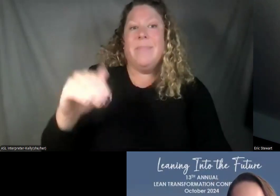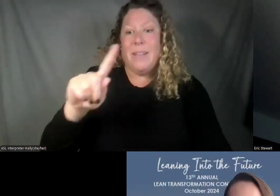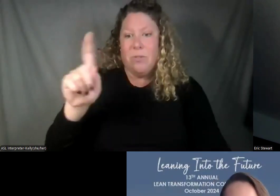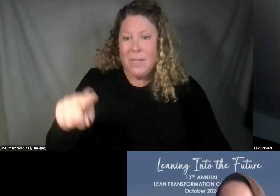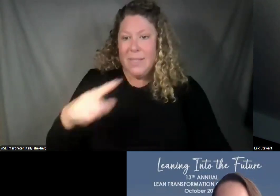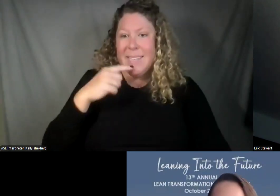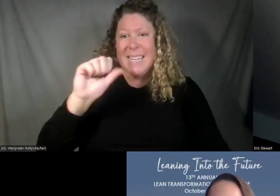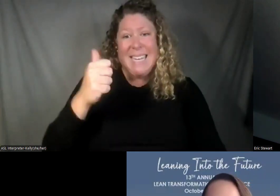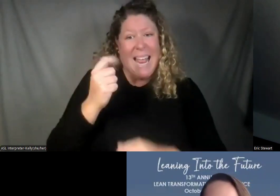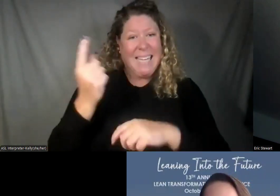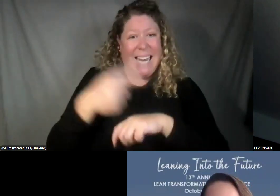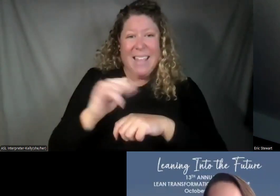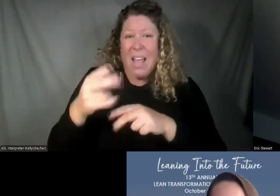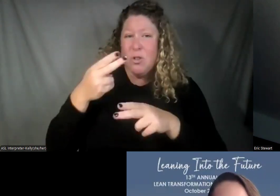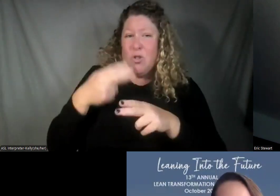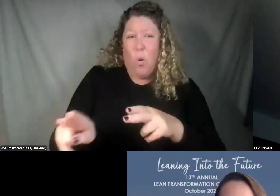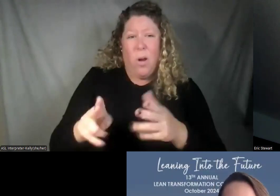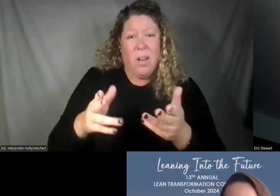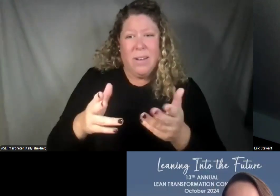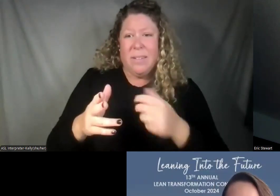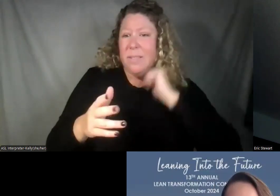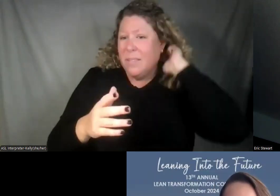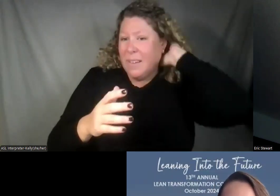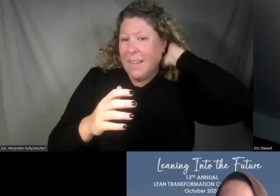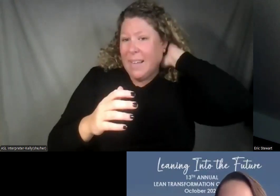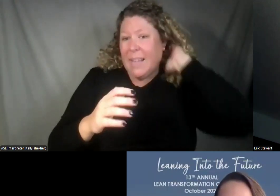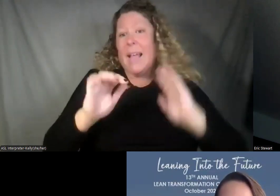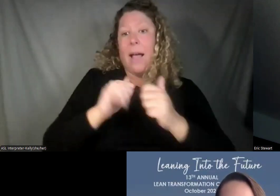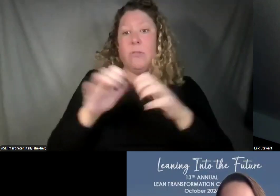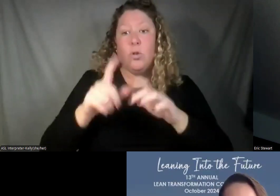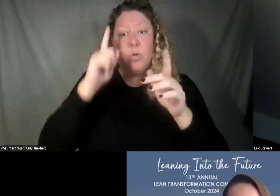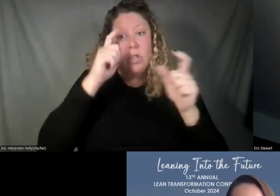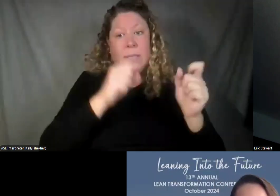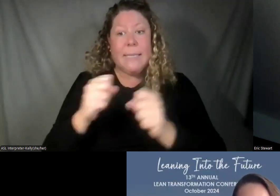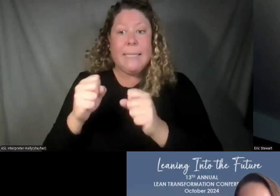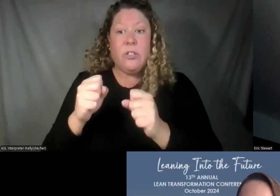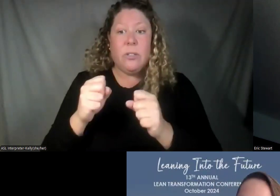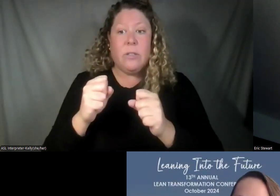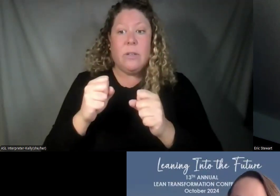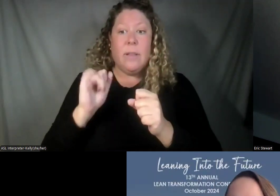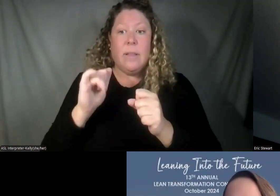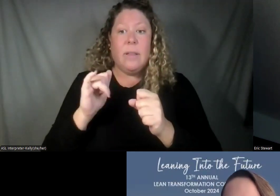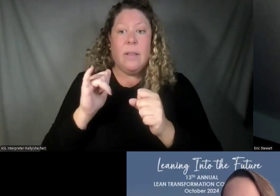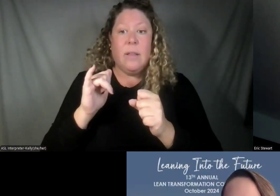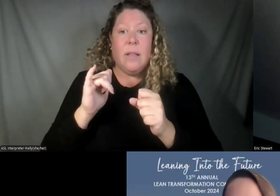is a short time period. How do you execute strategic initiatives requiring many cooks in the kitchen?